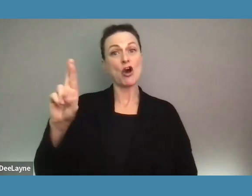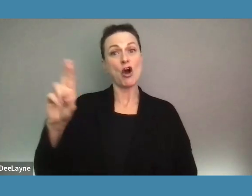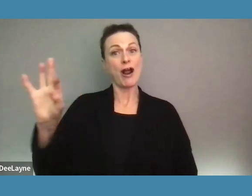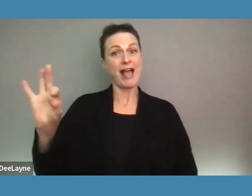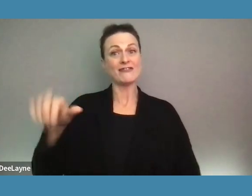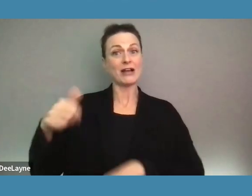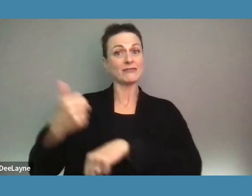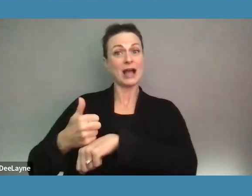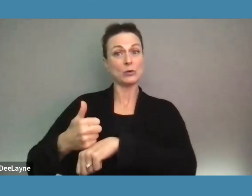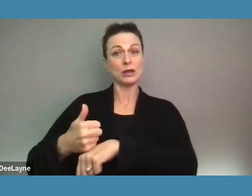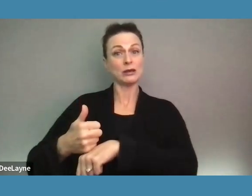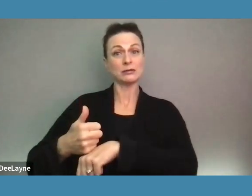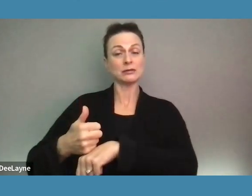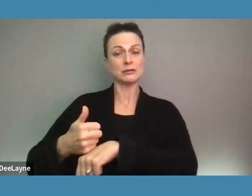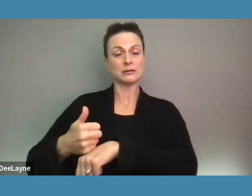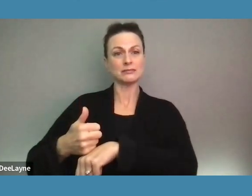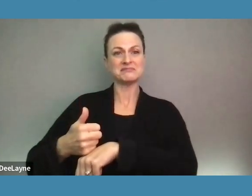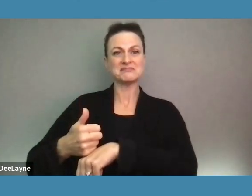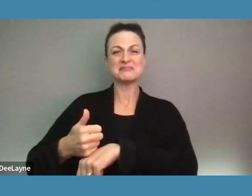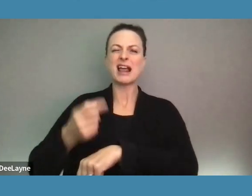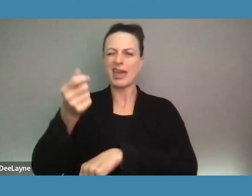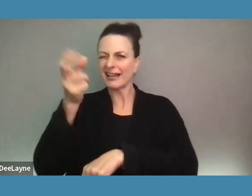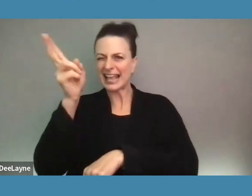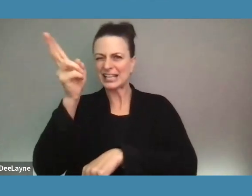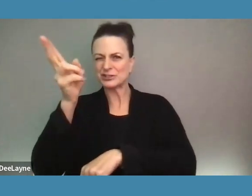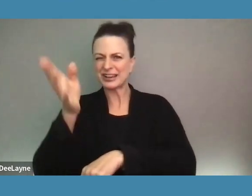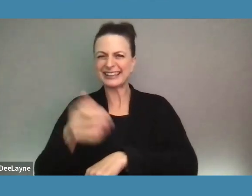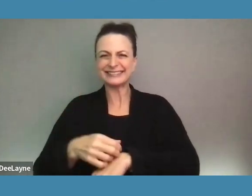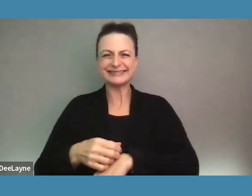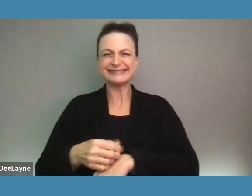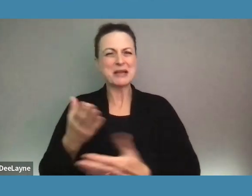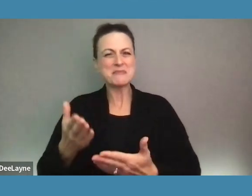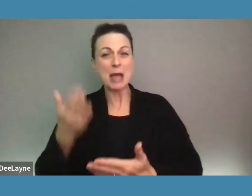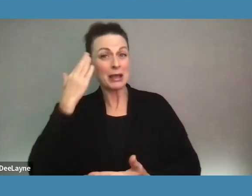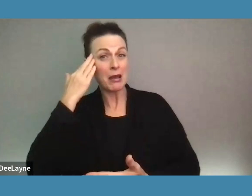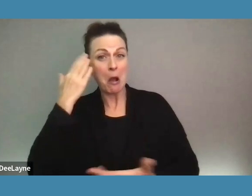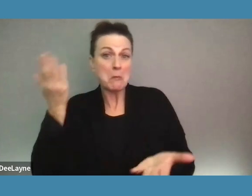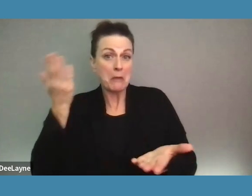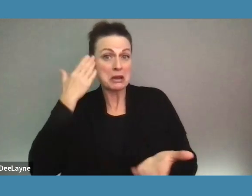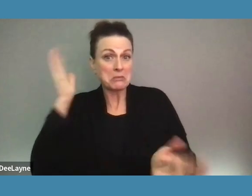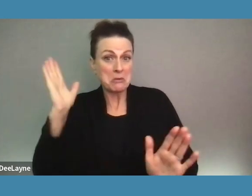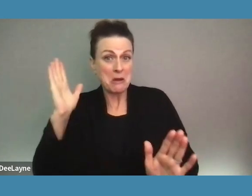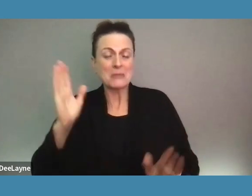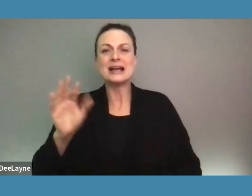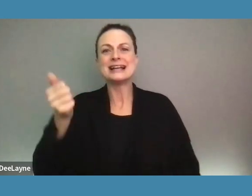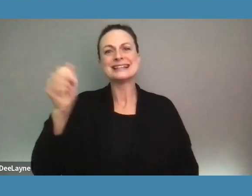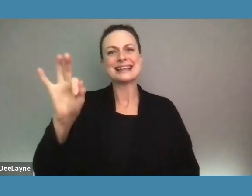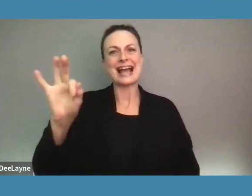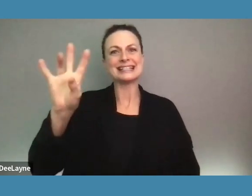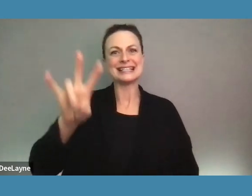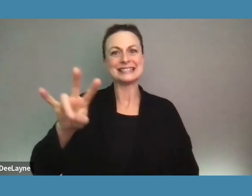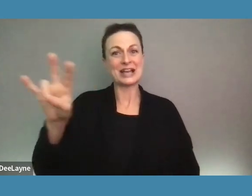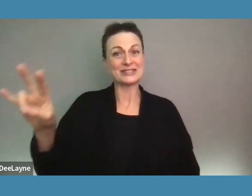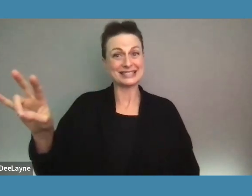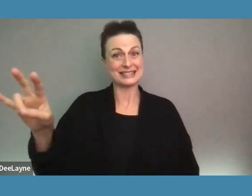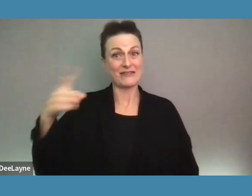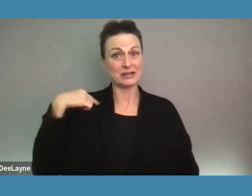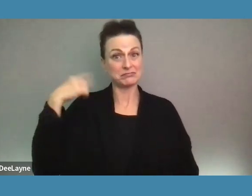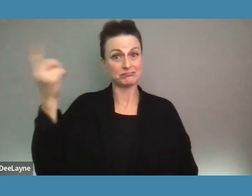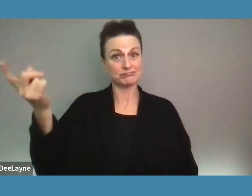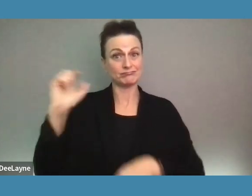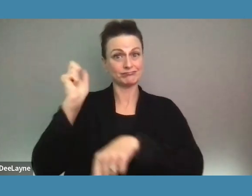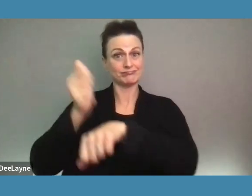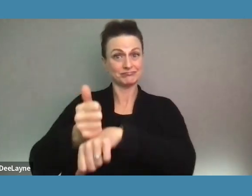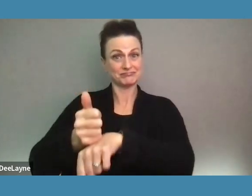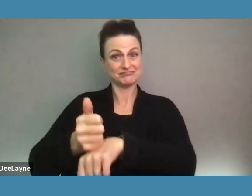founded, a little history lesson if you may or may not know, in 1977, and